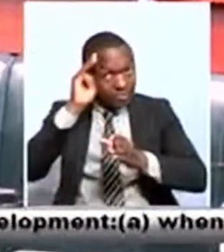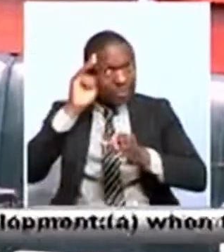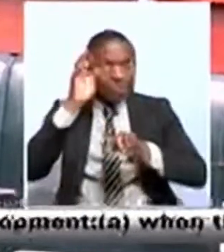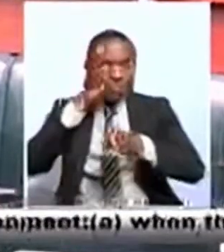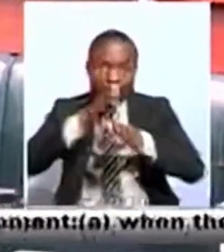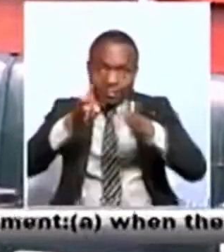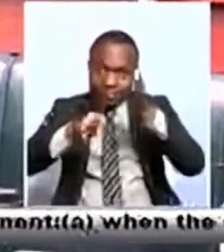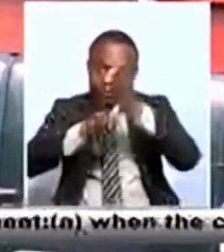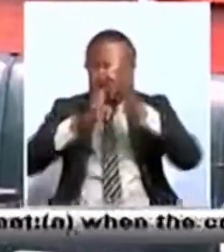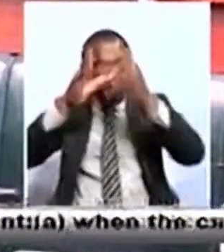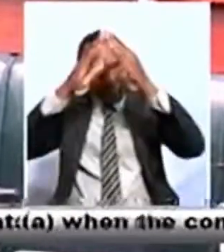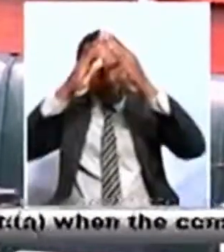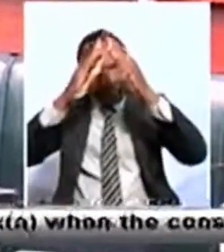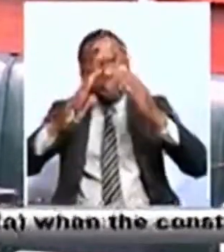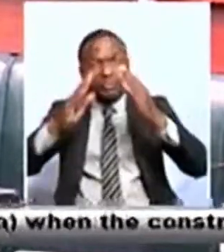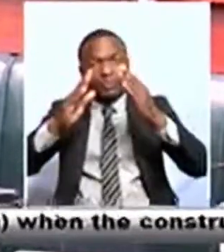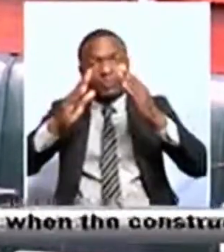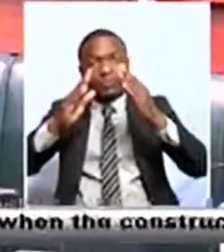and